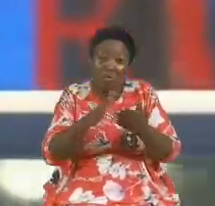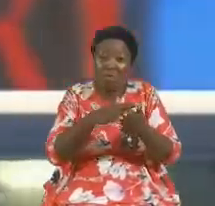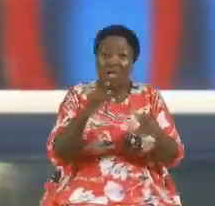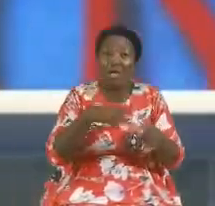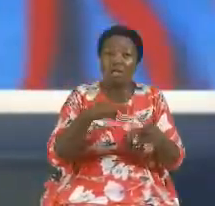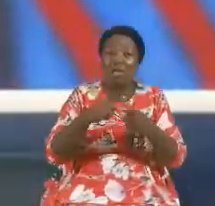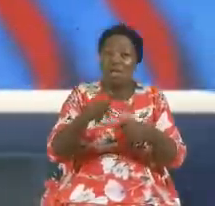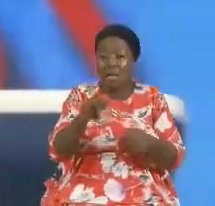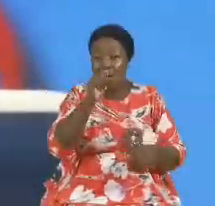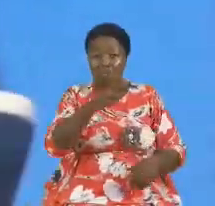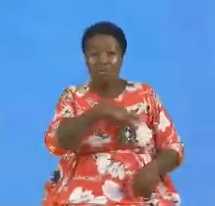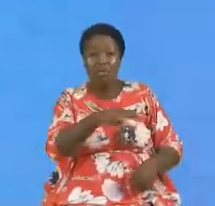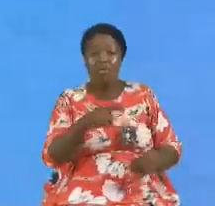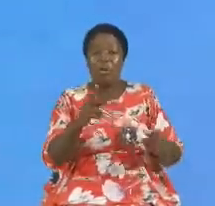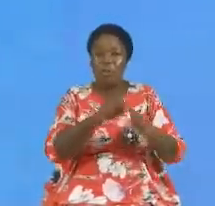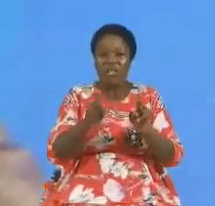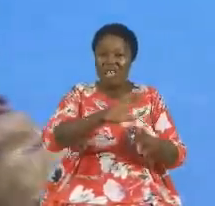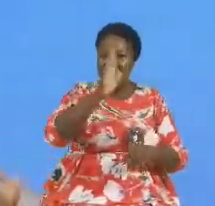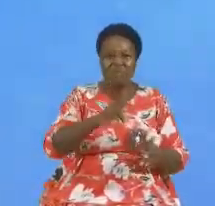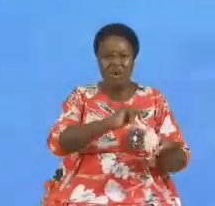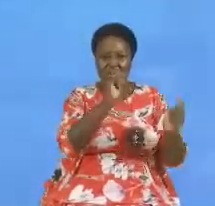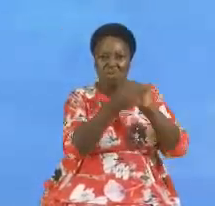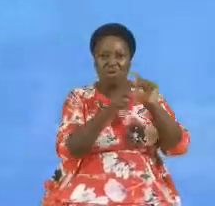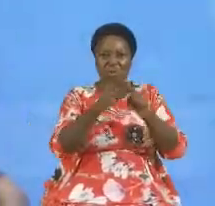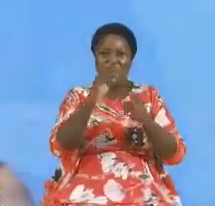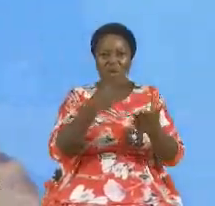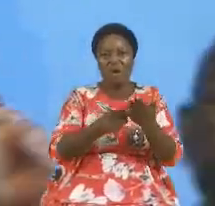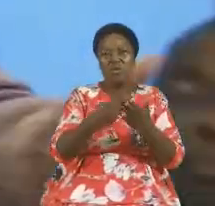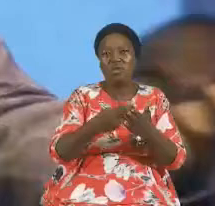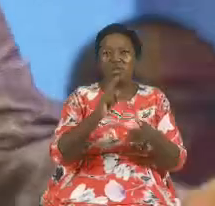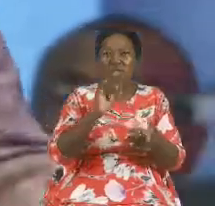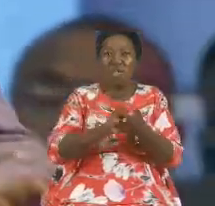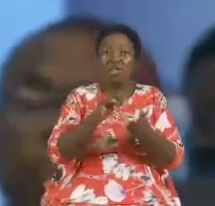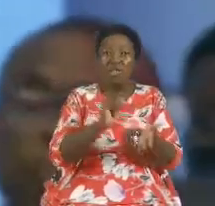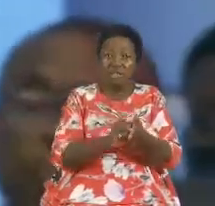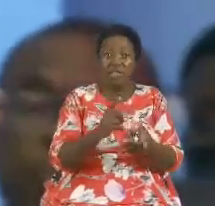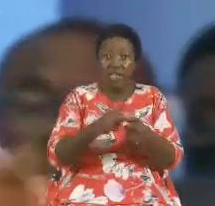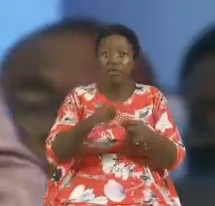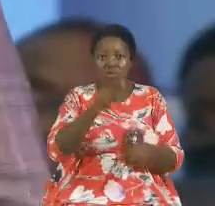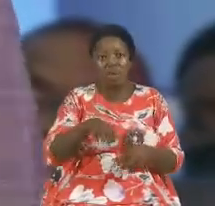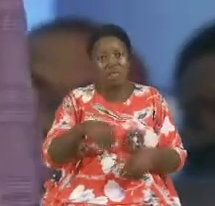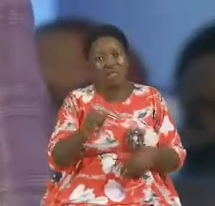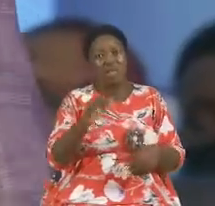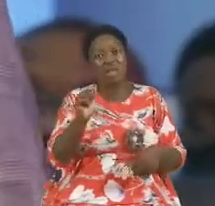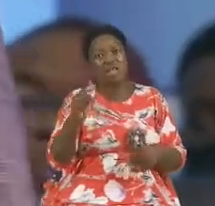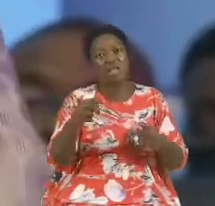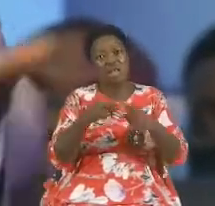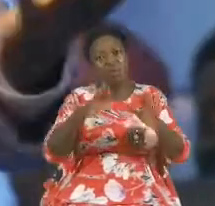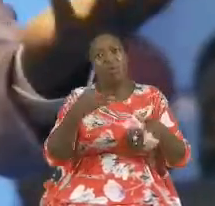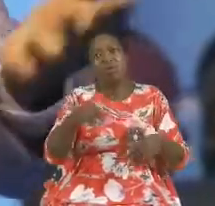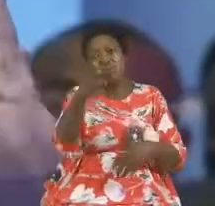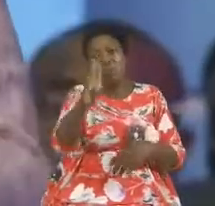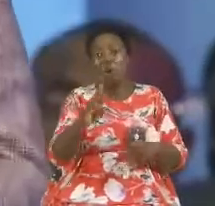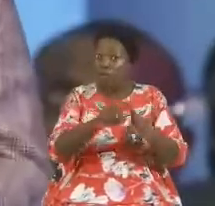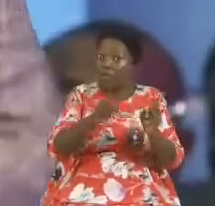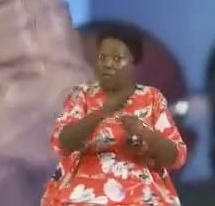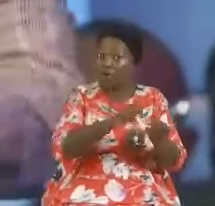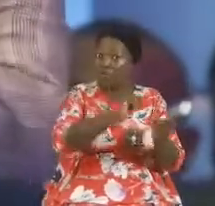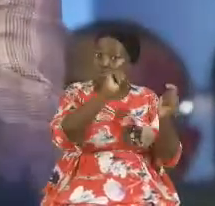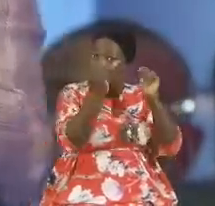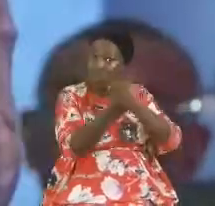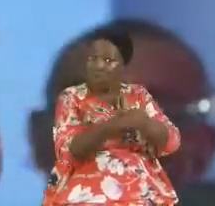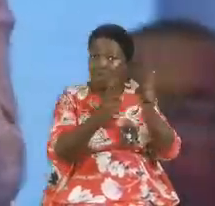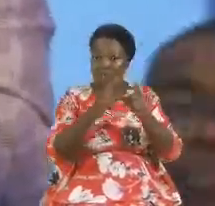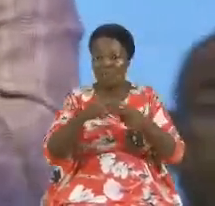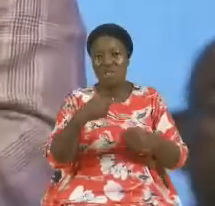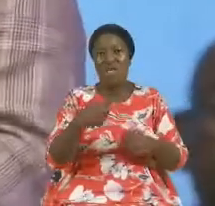to church, I just read the Bible, I just sing the hymns, I'm religious, but I don't want to be righteous, you see, an enemy of God.